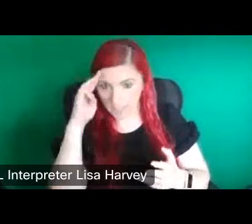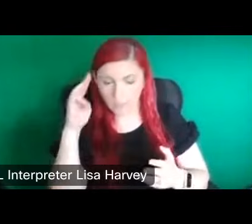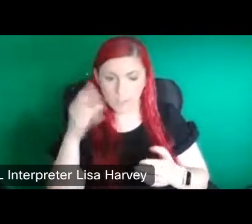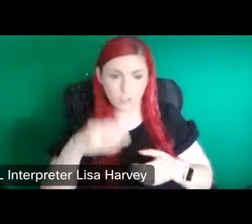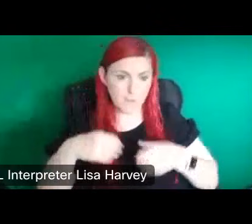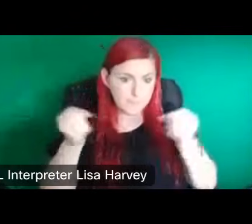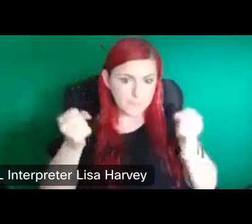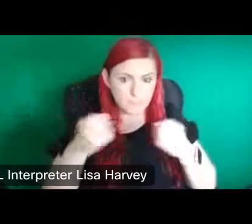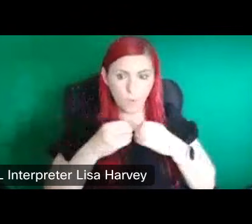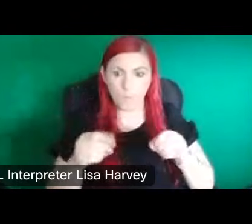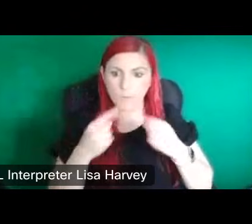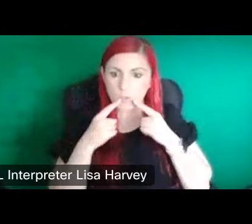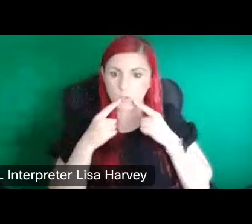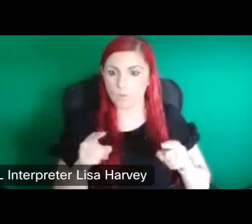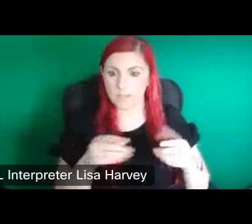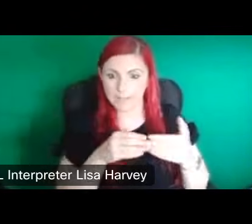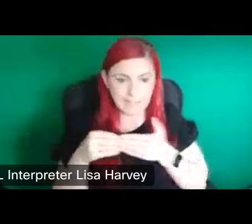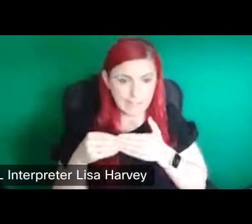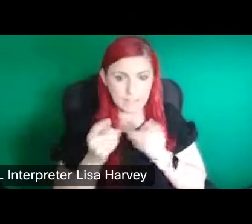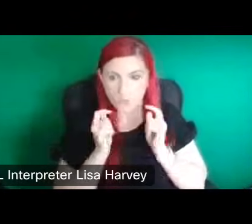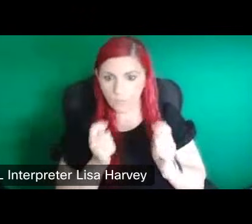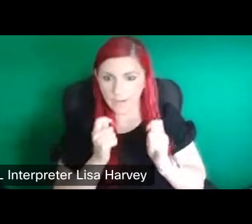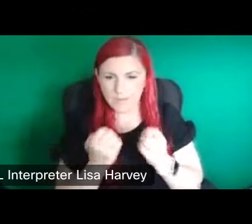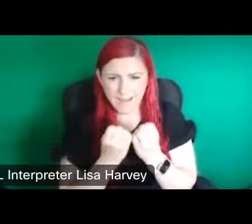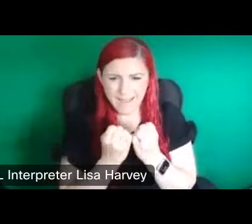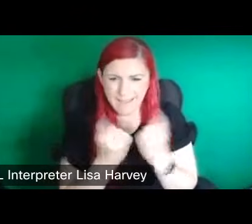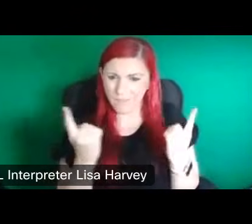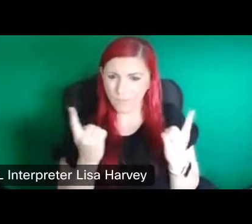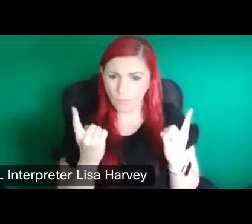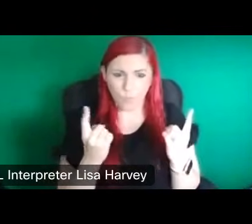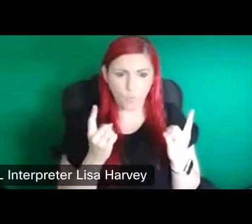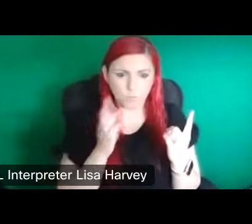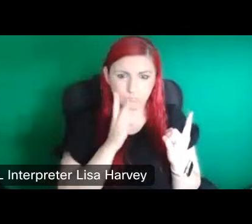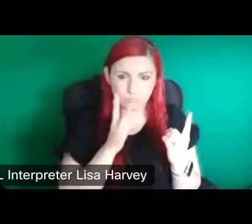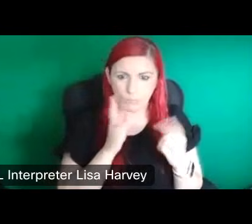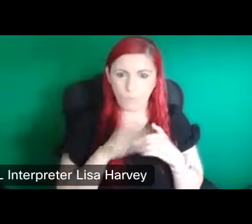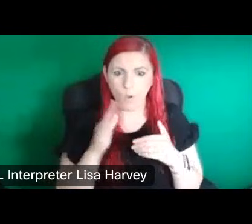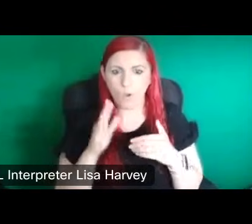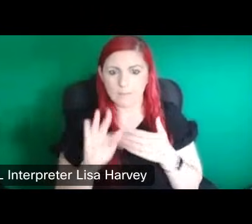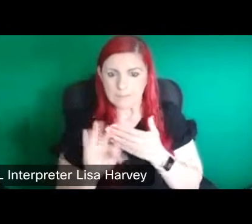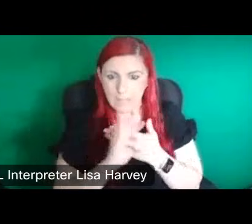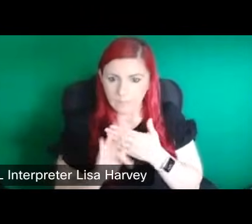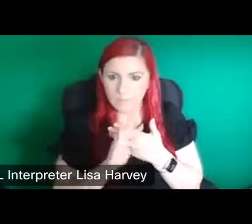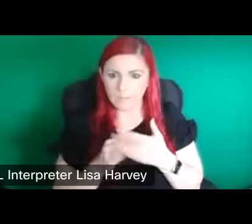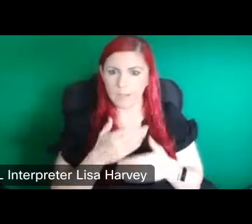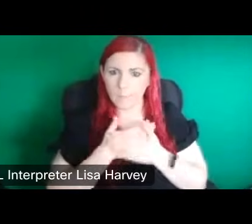disclosure leads and our trainers, and all of you who are committed to safer, more compassionate care. Special mention to our